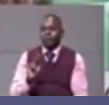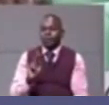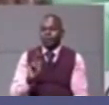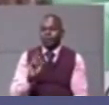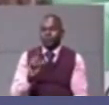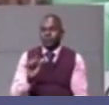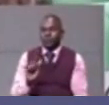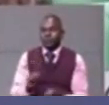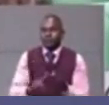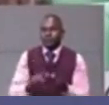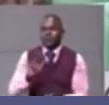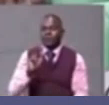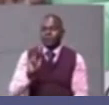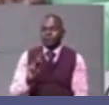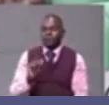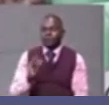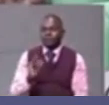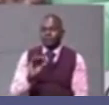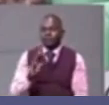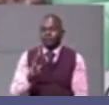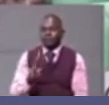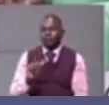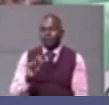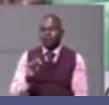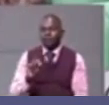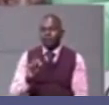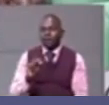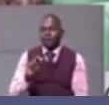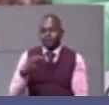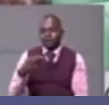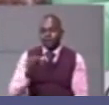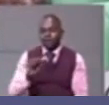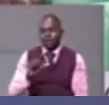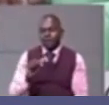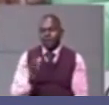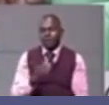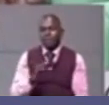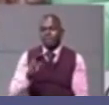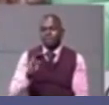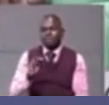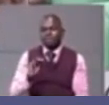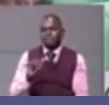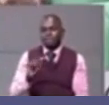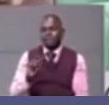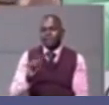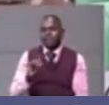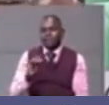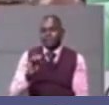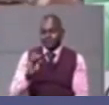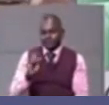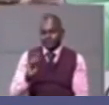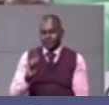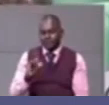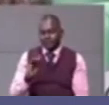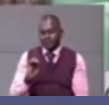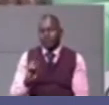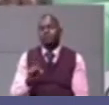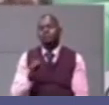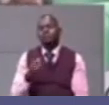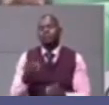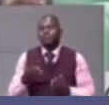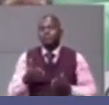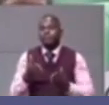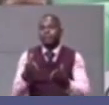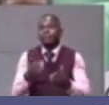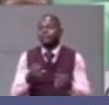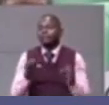Ndagwe, and also Chabakuza, Matete. These two roads are in very, very bad state.